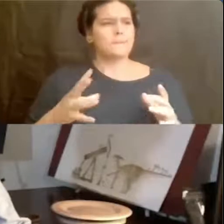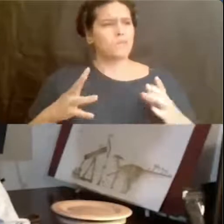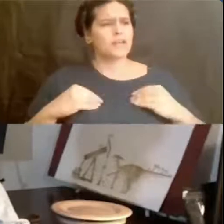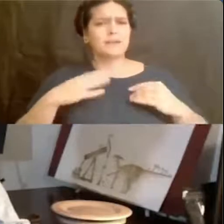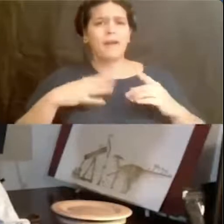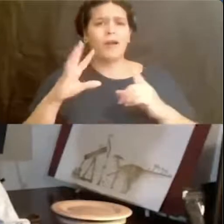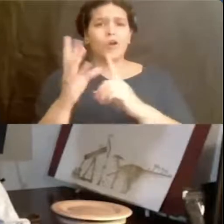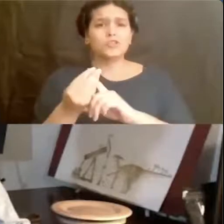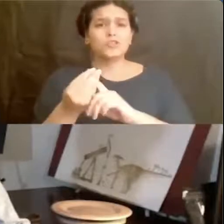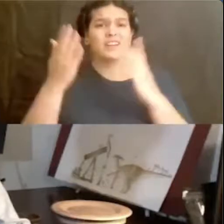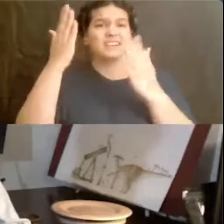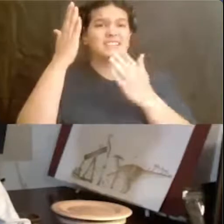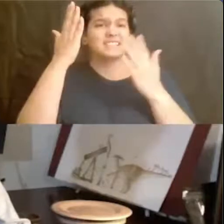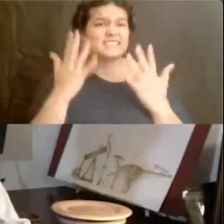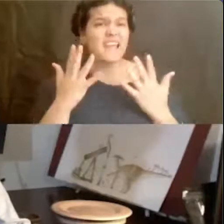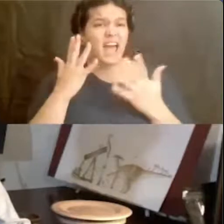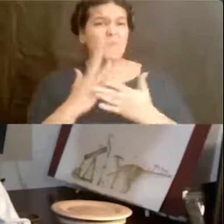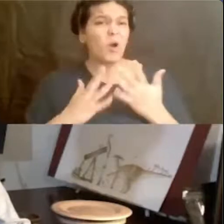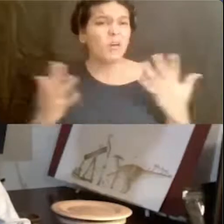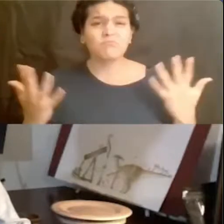is sometimes,